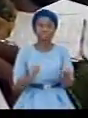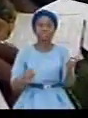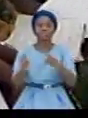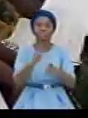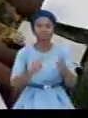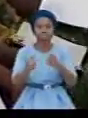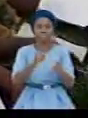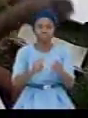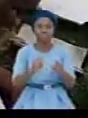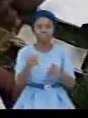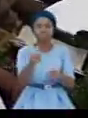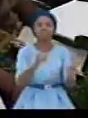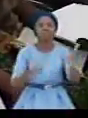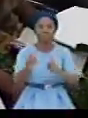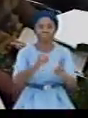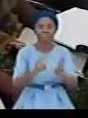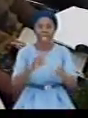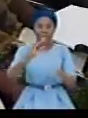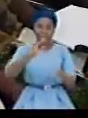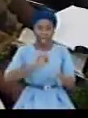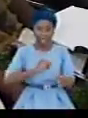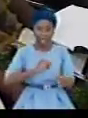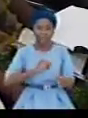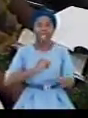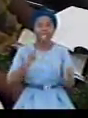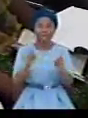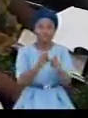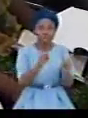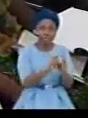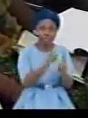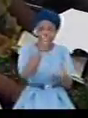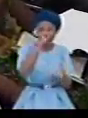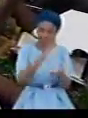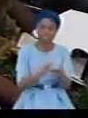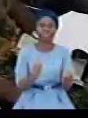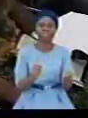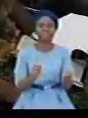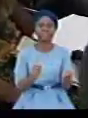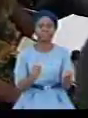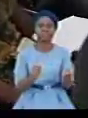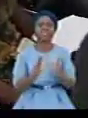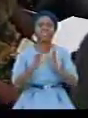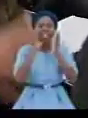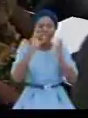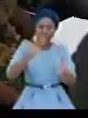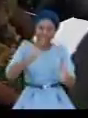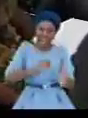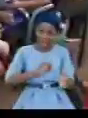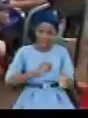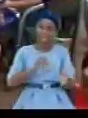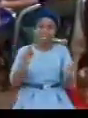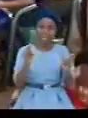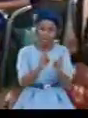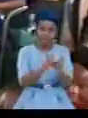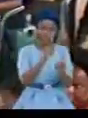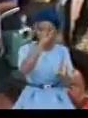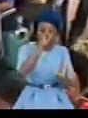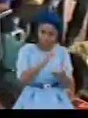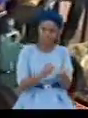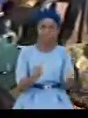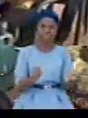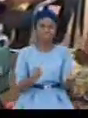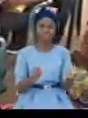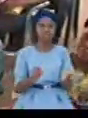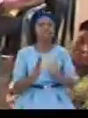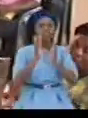I also believe. Let the heavens hear you. I also believe. Let the